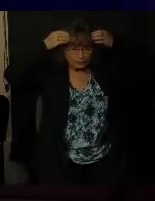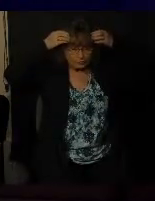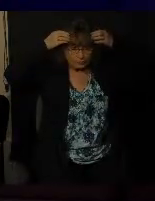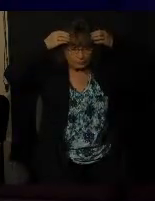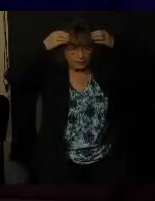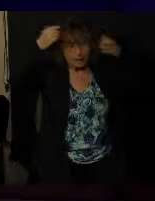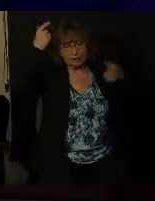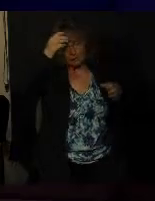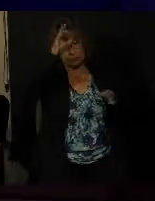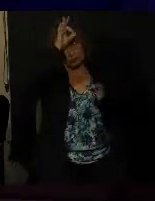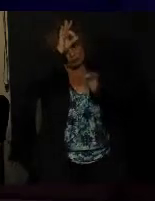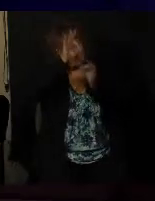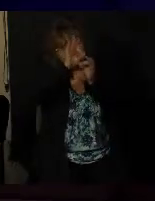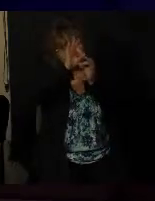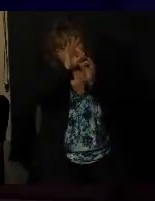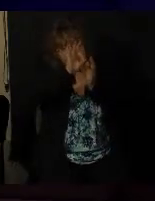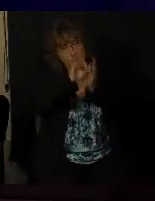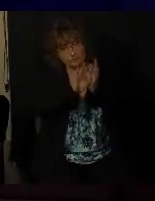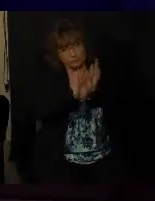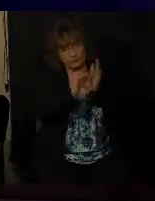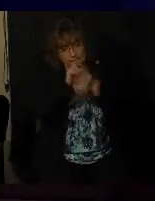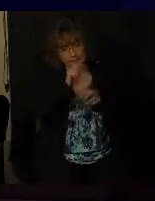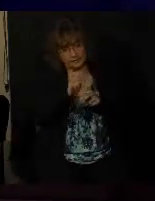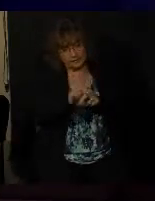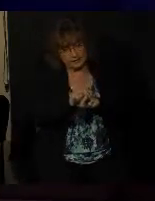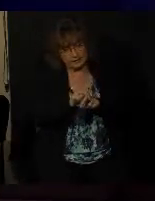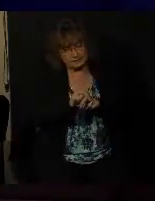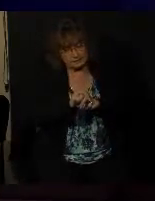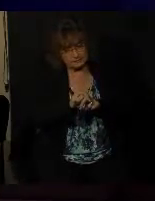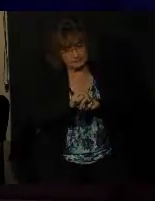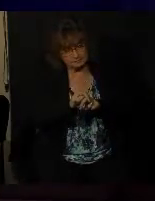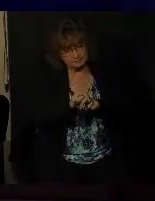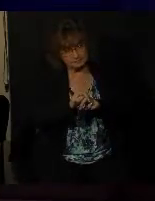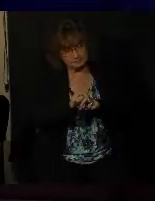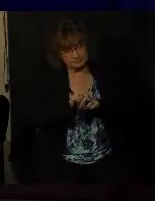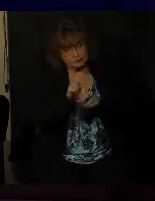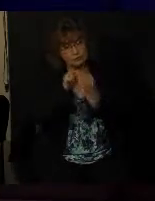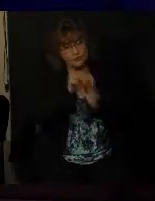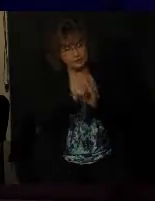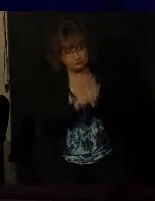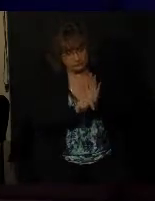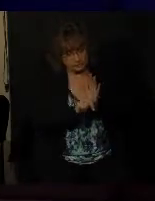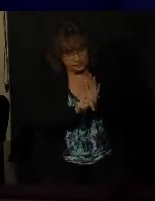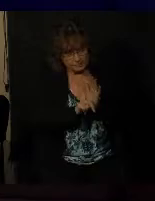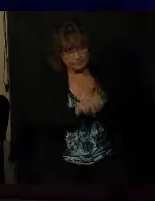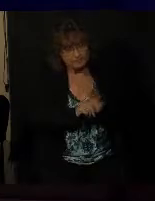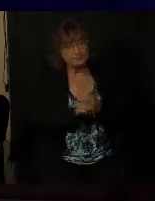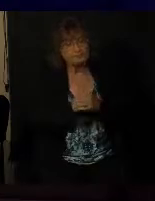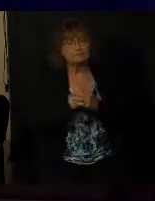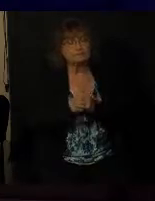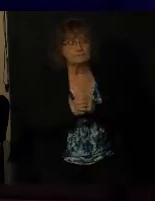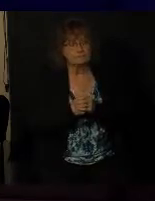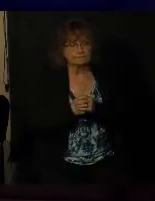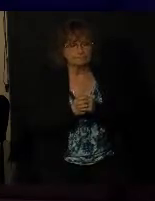for your faithfulness. Revelation 4, 10 and 11 tells us that. I won't read it, but I will say this.